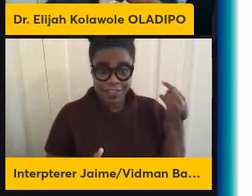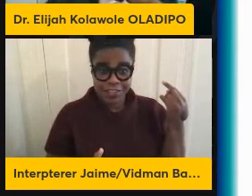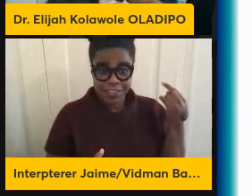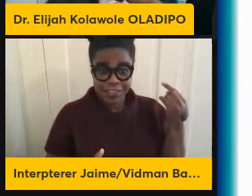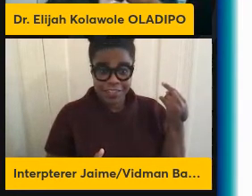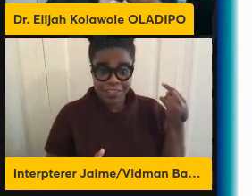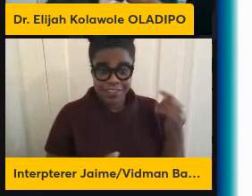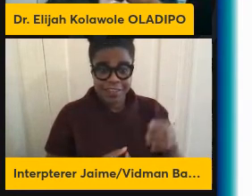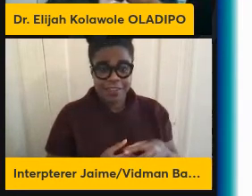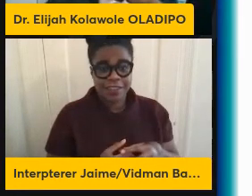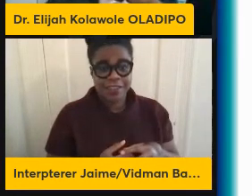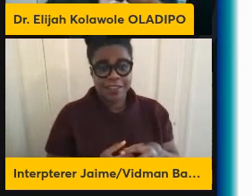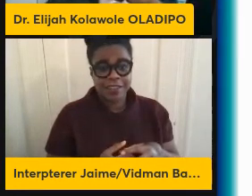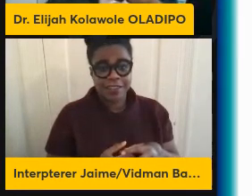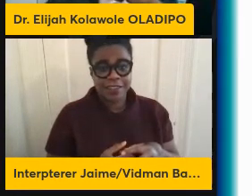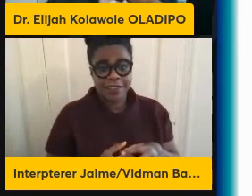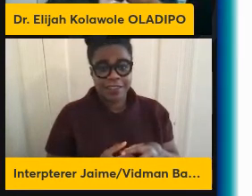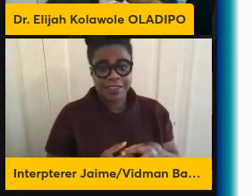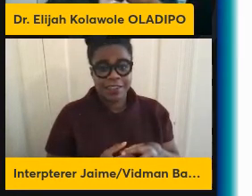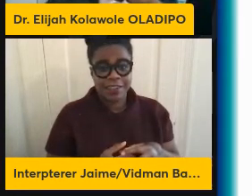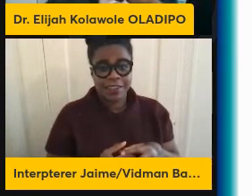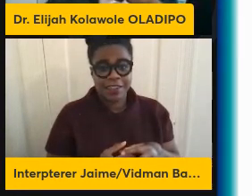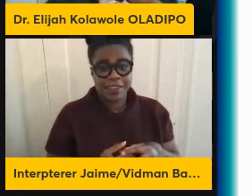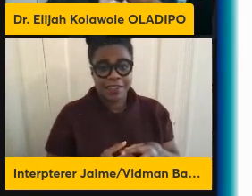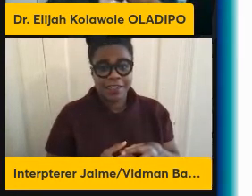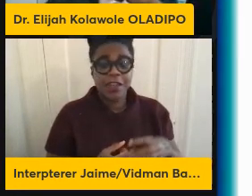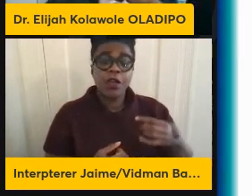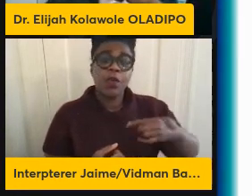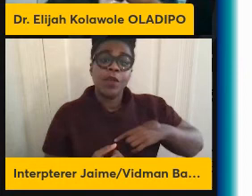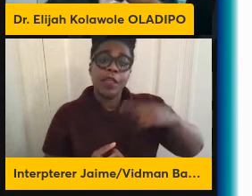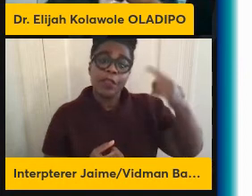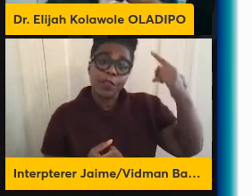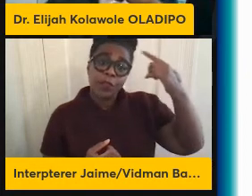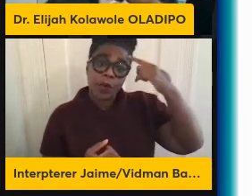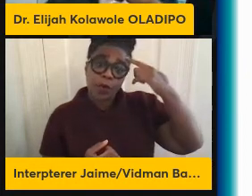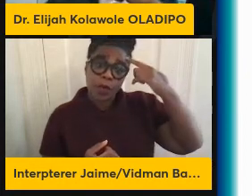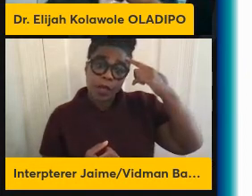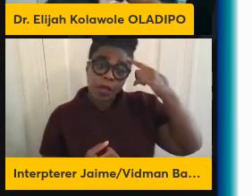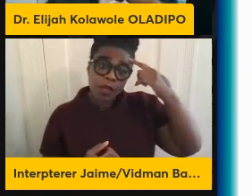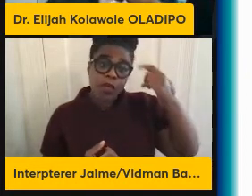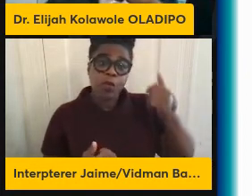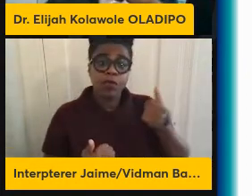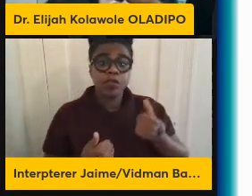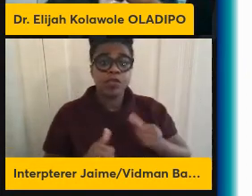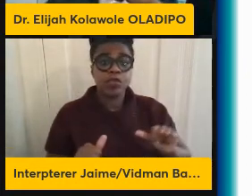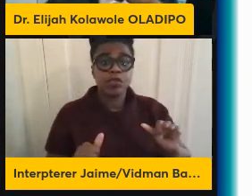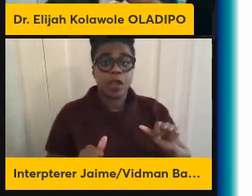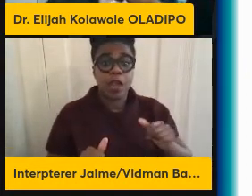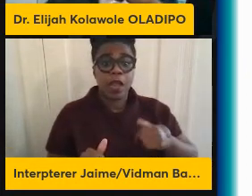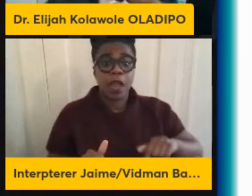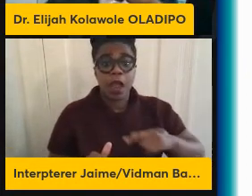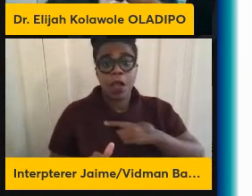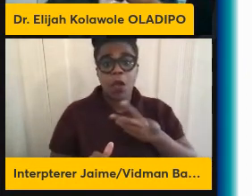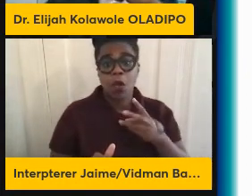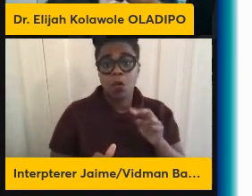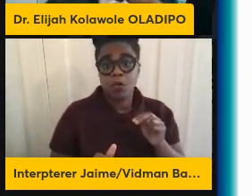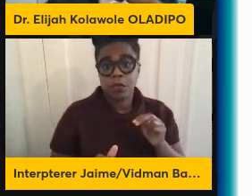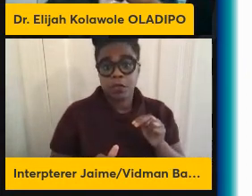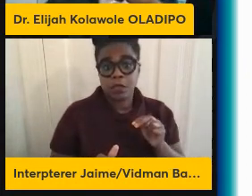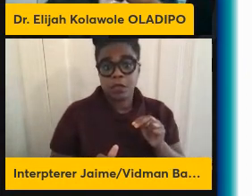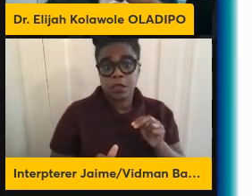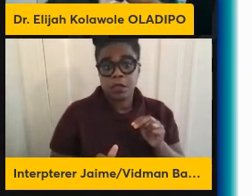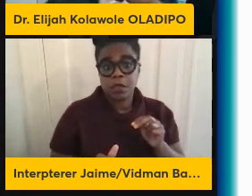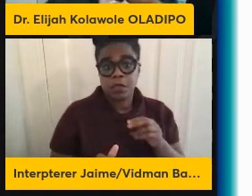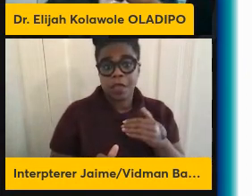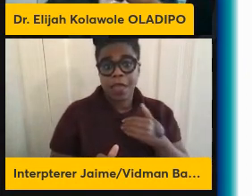and we thought that we should try our home best and move on and have